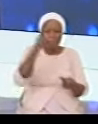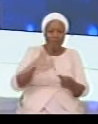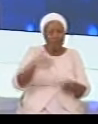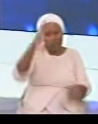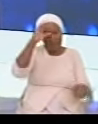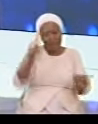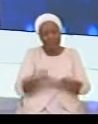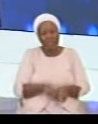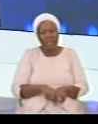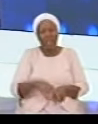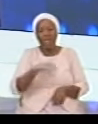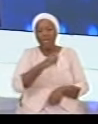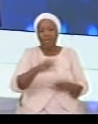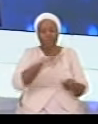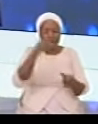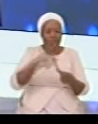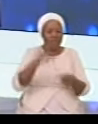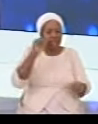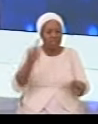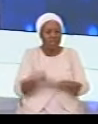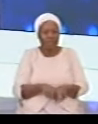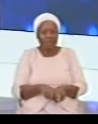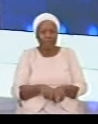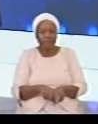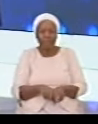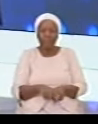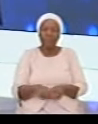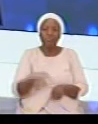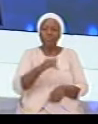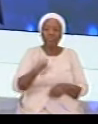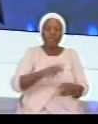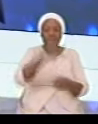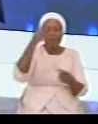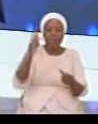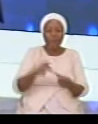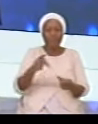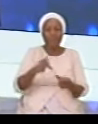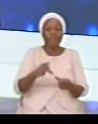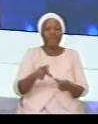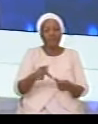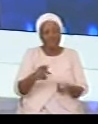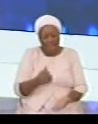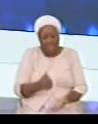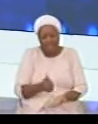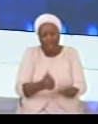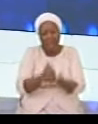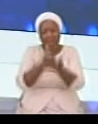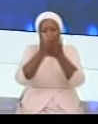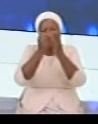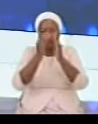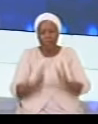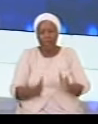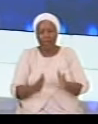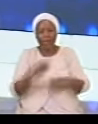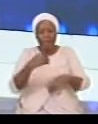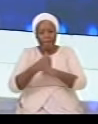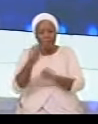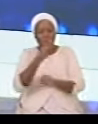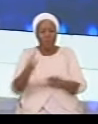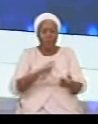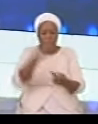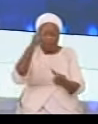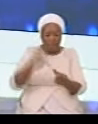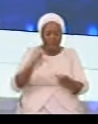brother, a perfect sister, a perfect helper, make you perfect